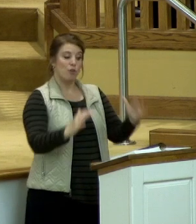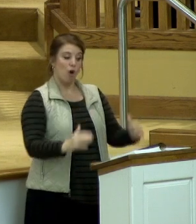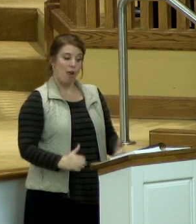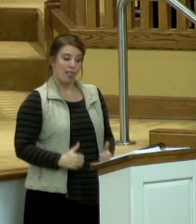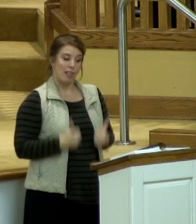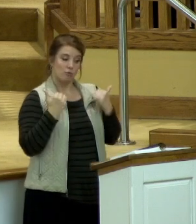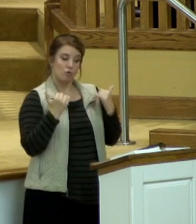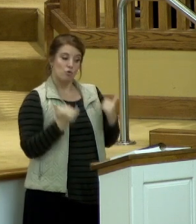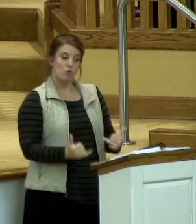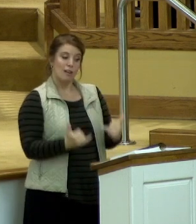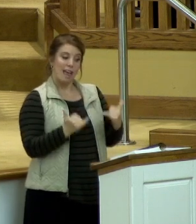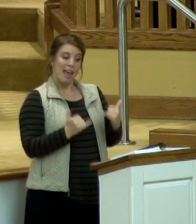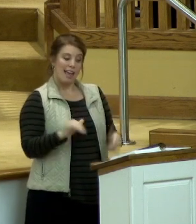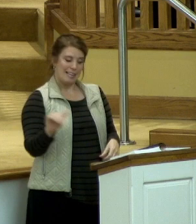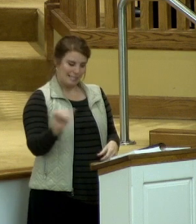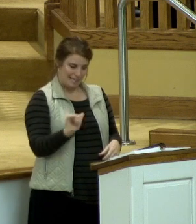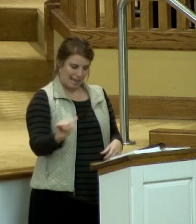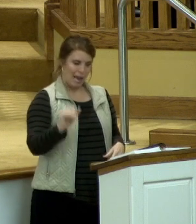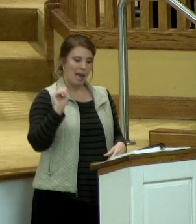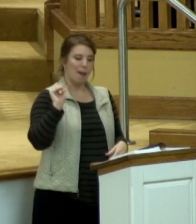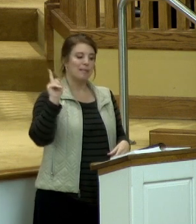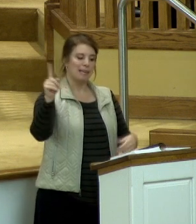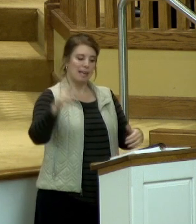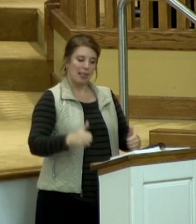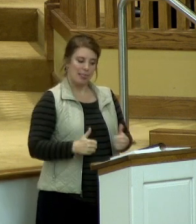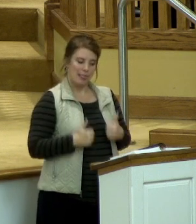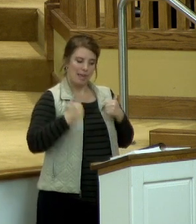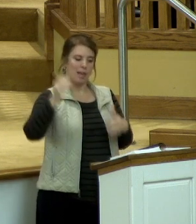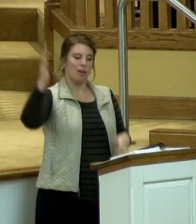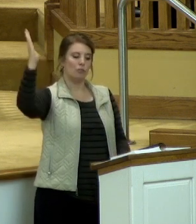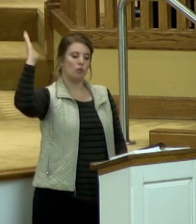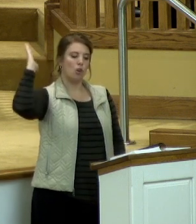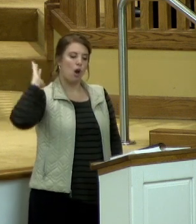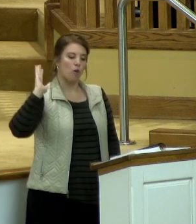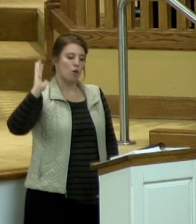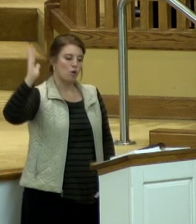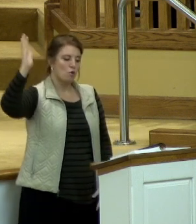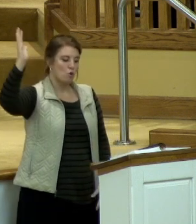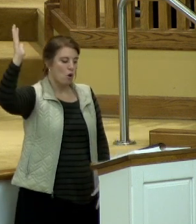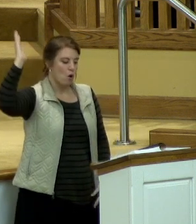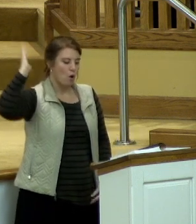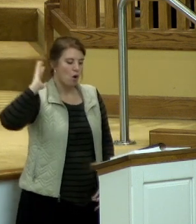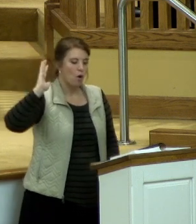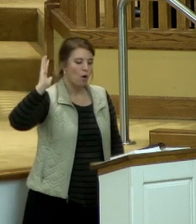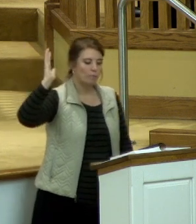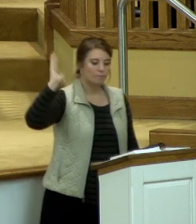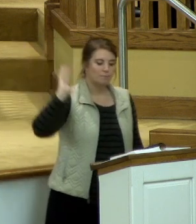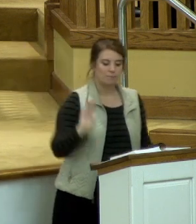today, as he did so long ago.